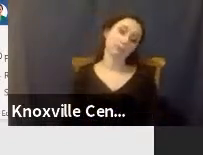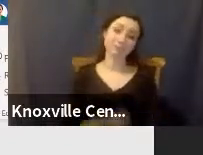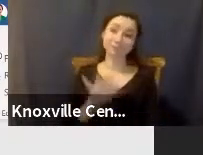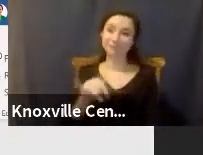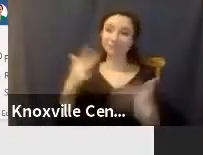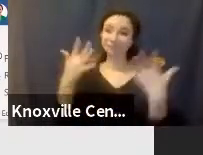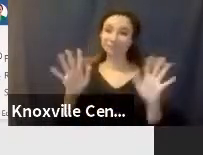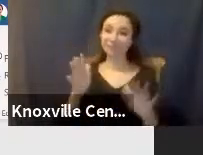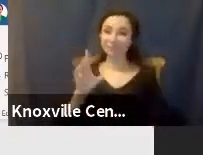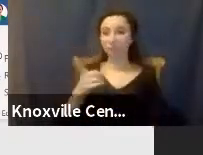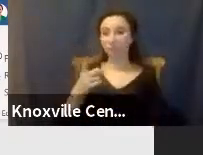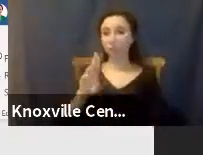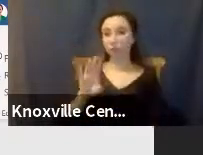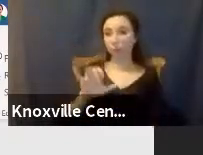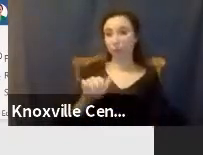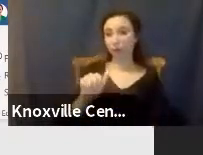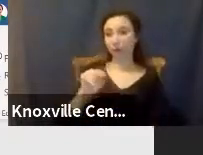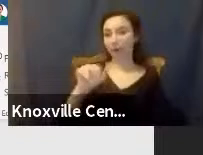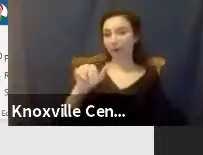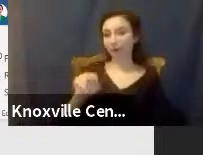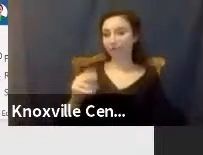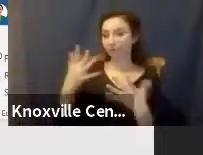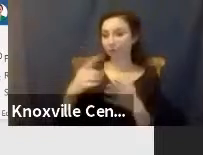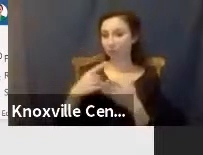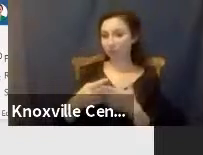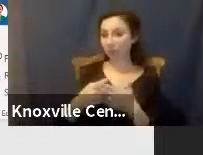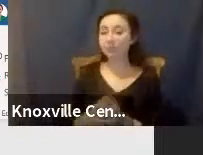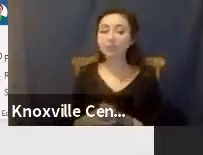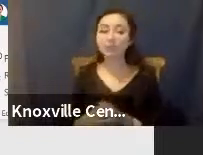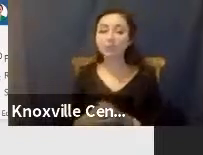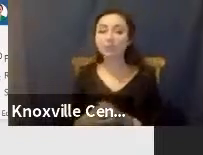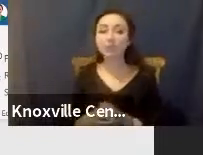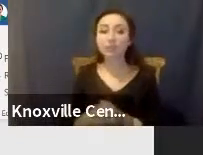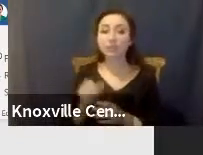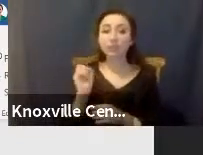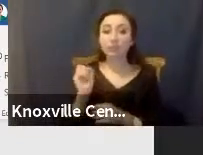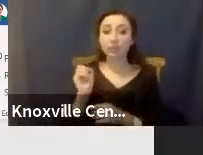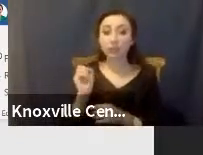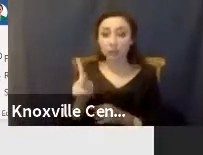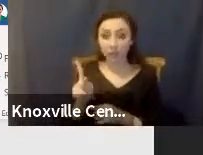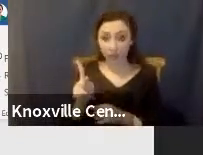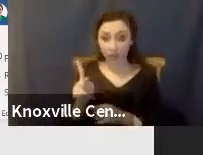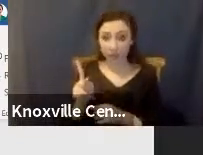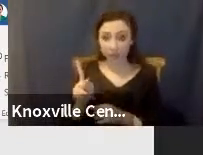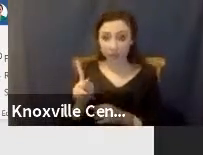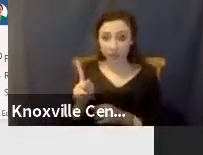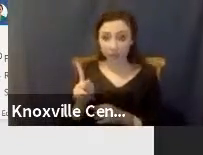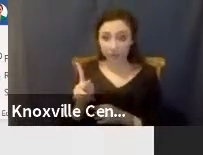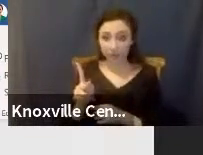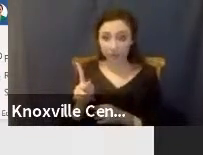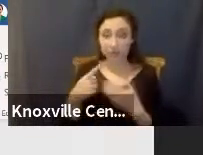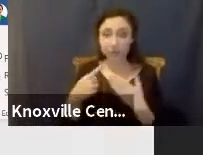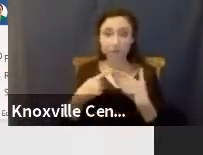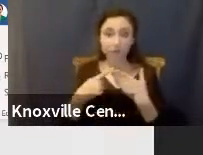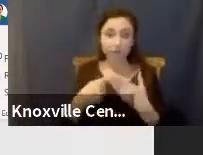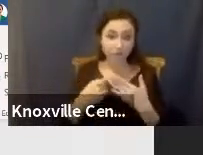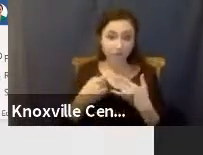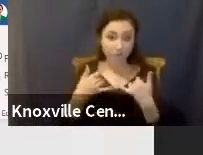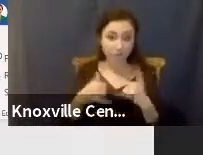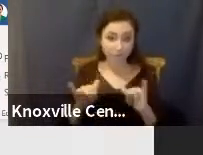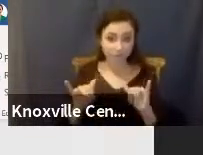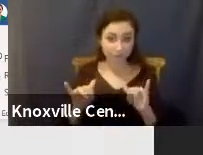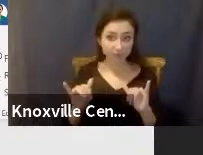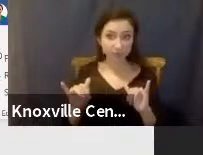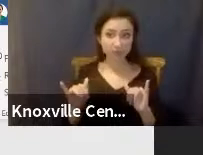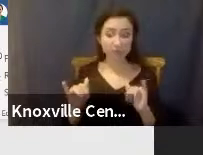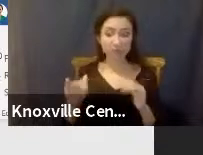my discussion item. Okay. So we're discussing still